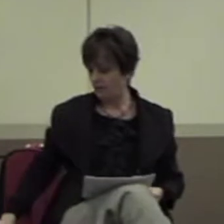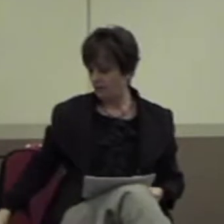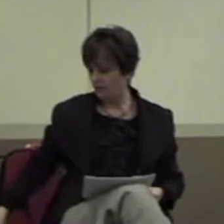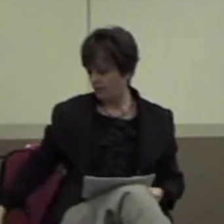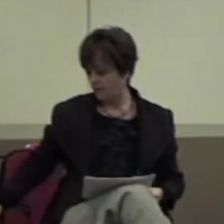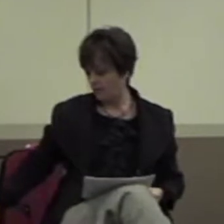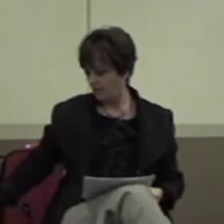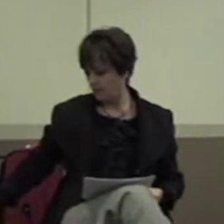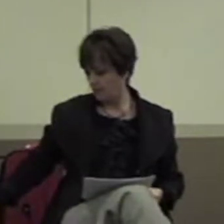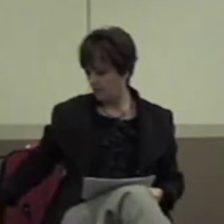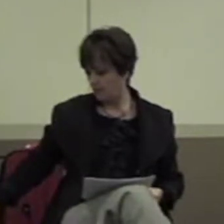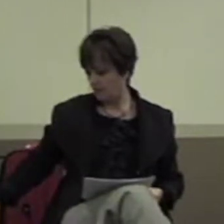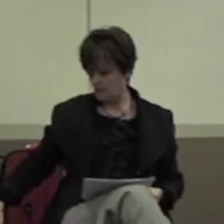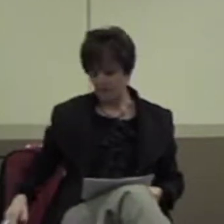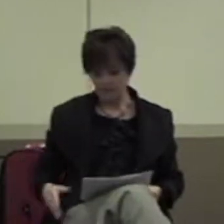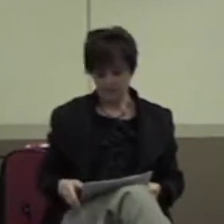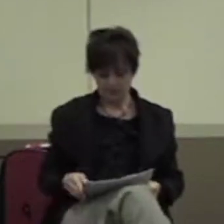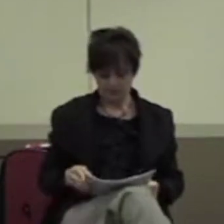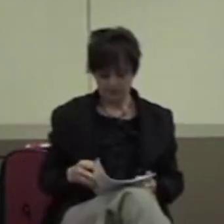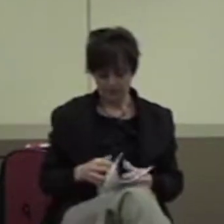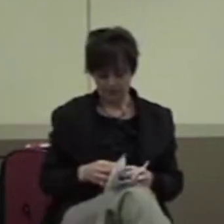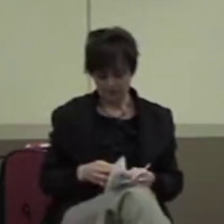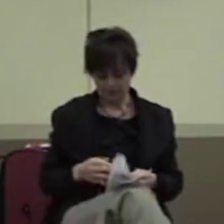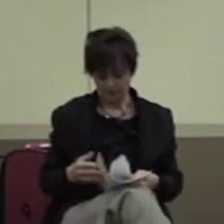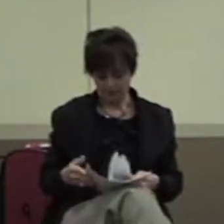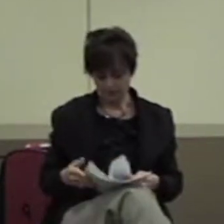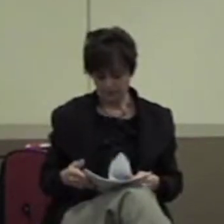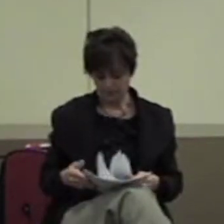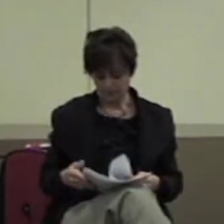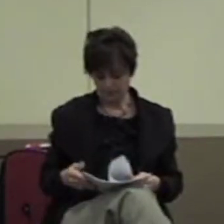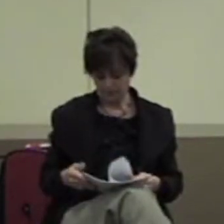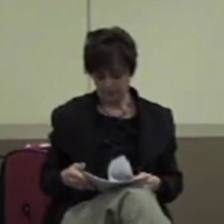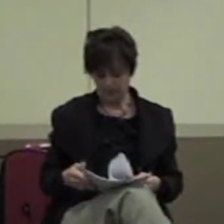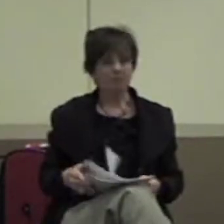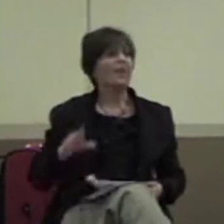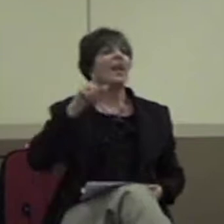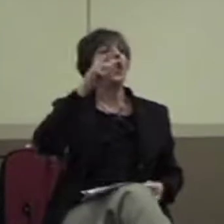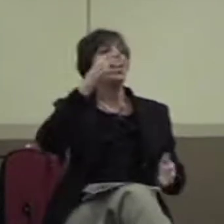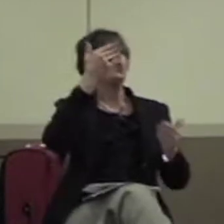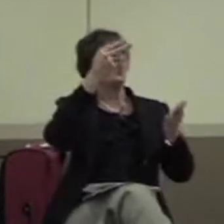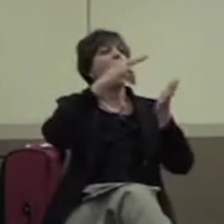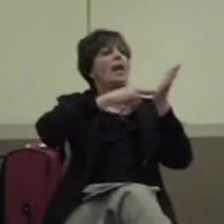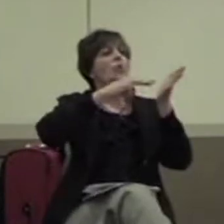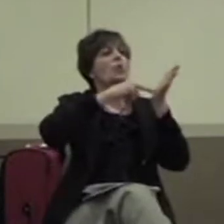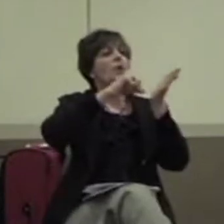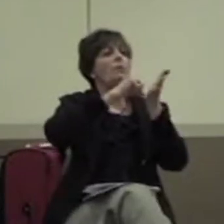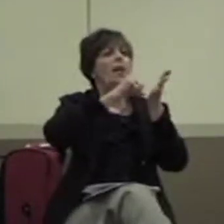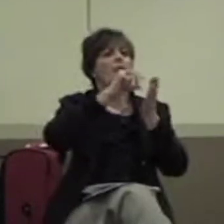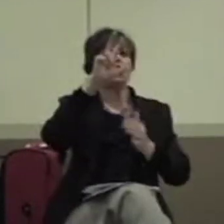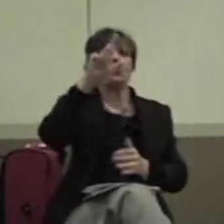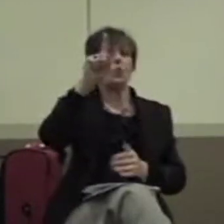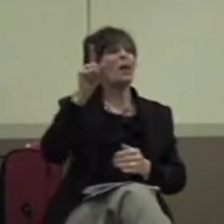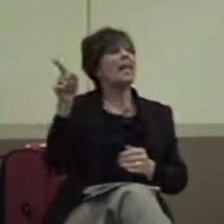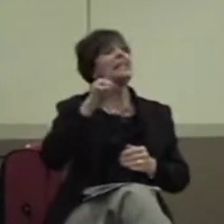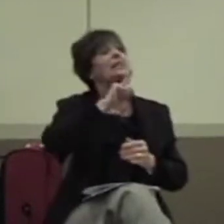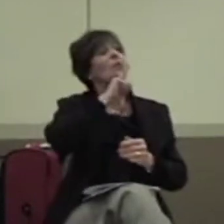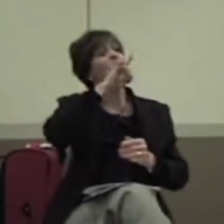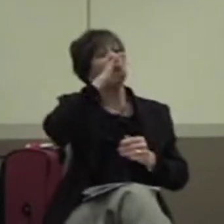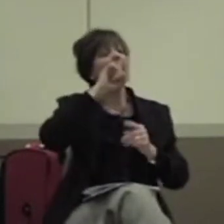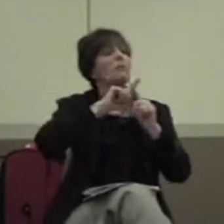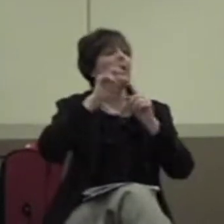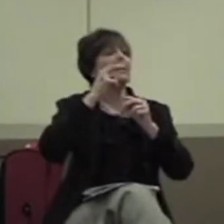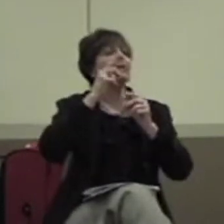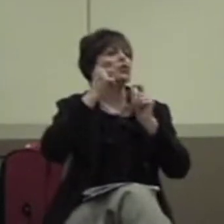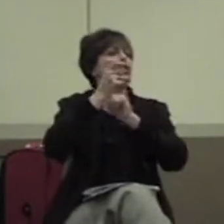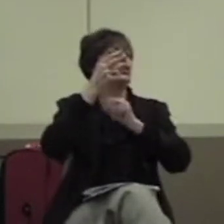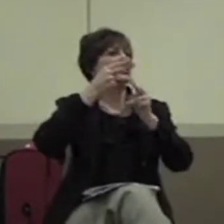it's a little clearer. And I'm just going to let you read page 31, This is a real kid. I just